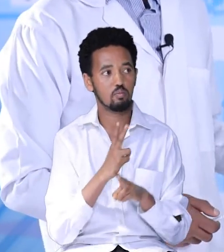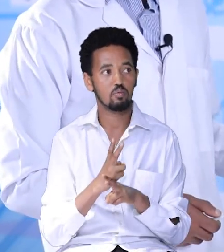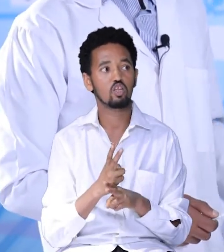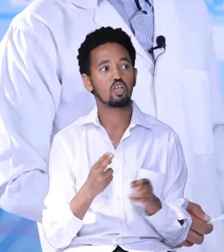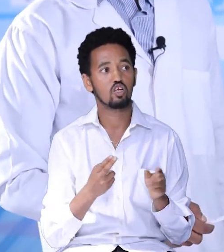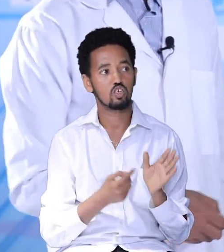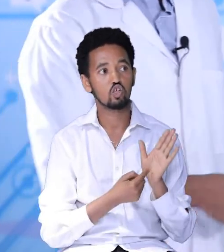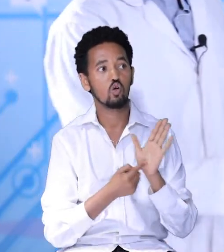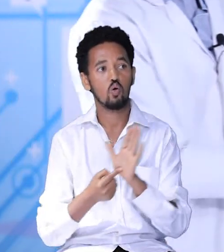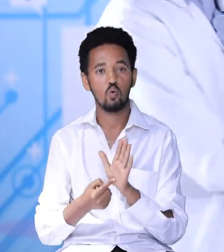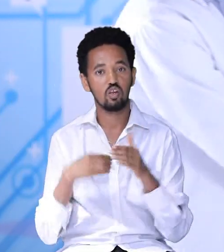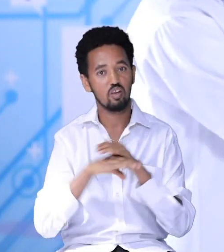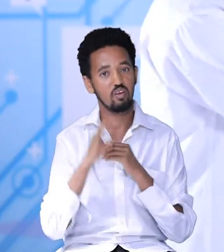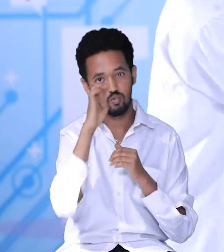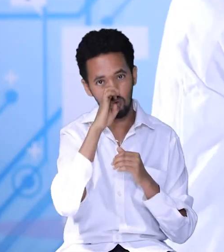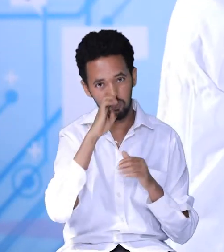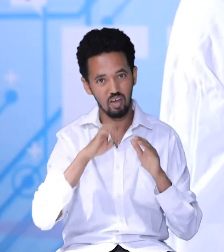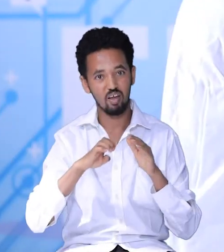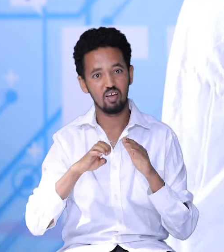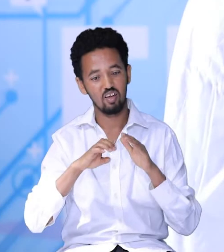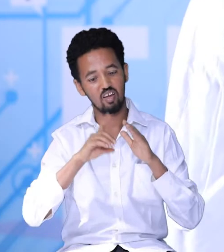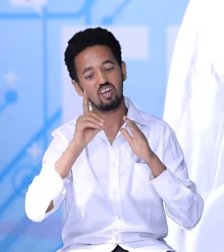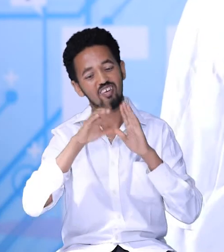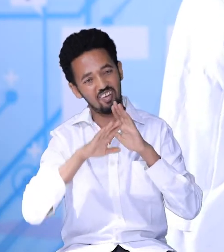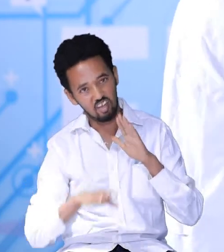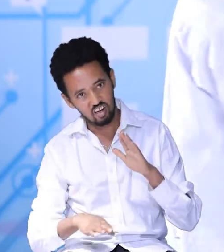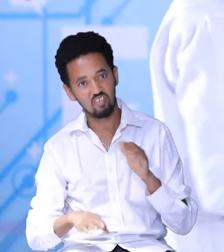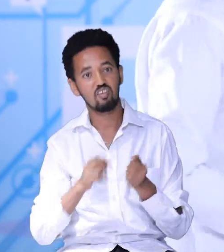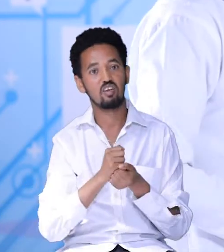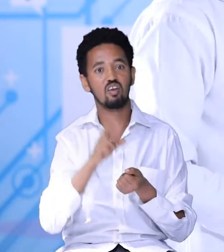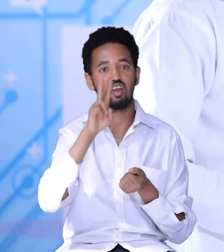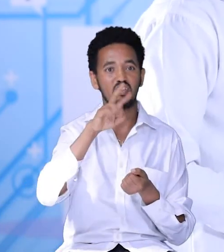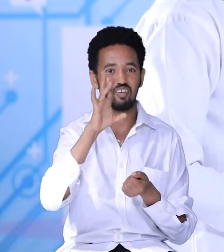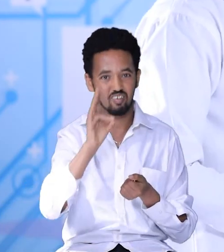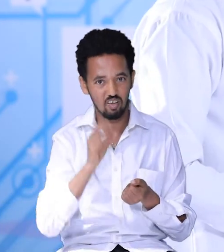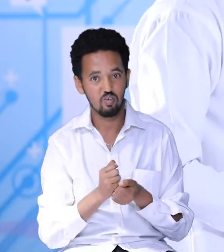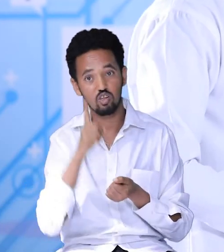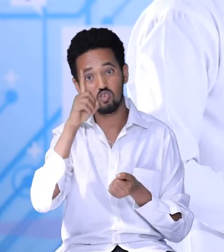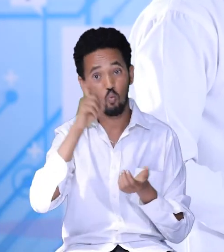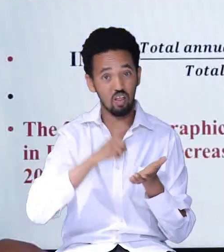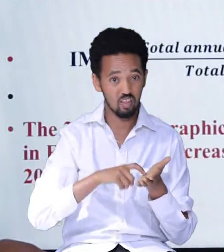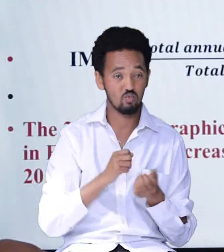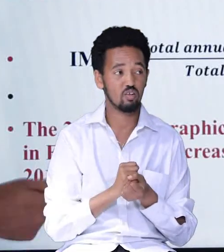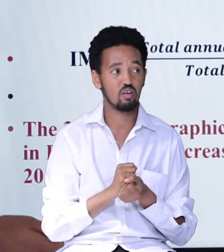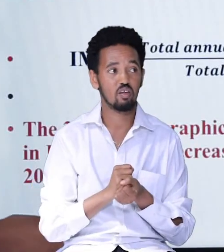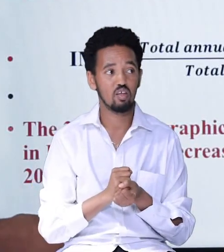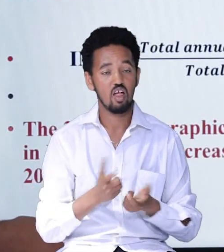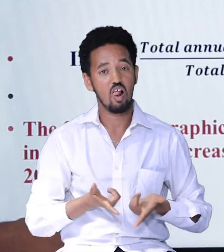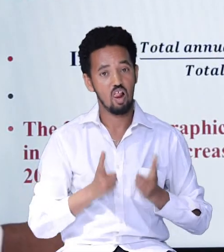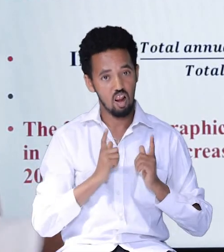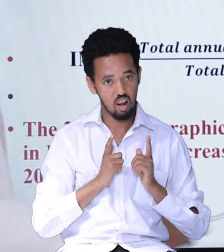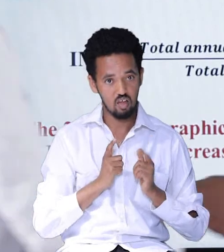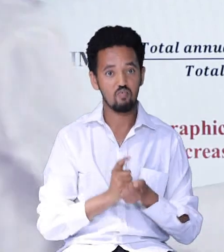infant mortality rate in Ethiopia has decreased from 97 days per 1,000 live